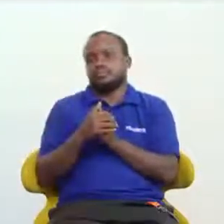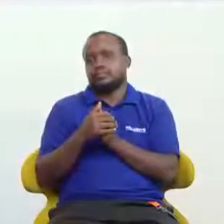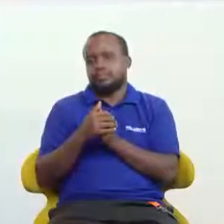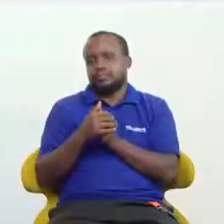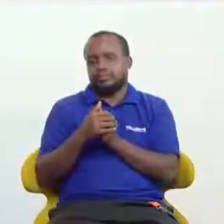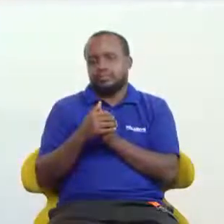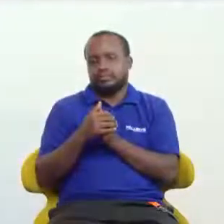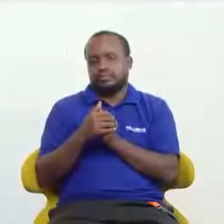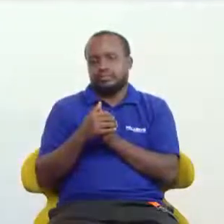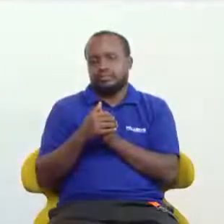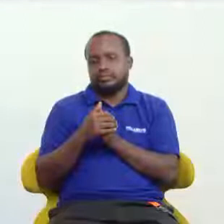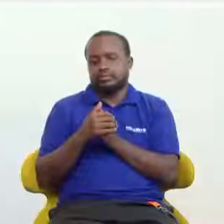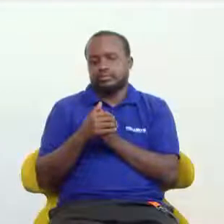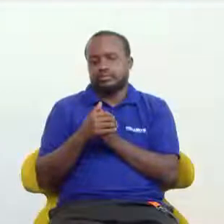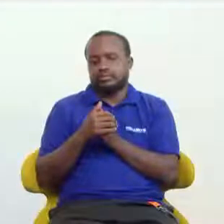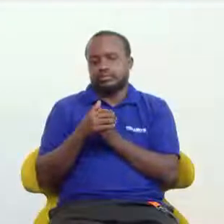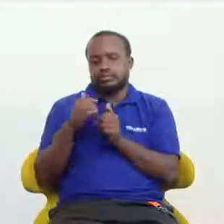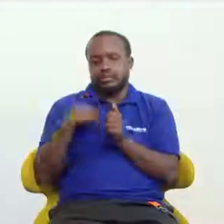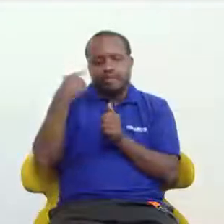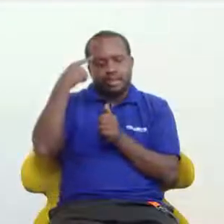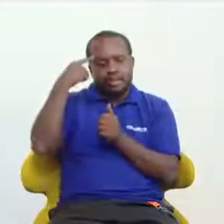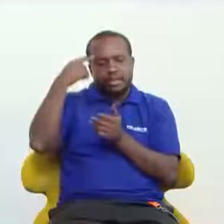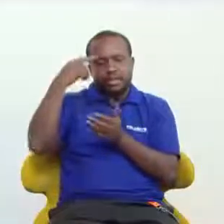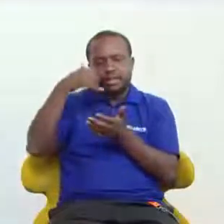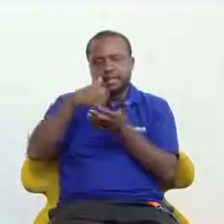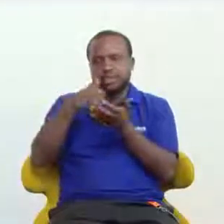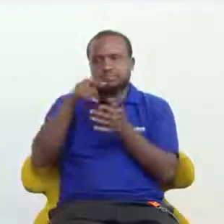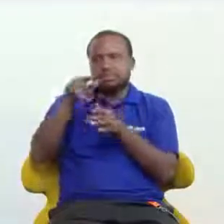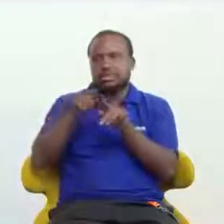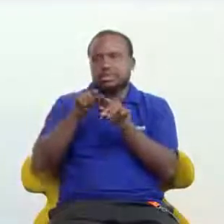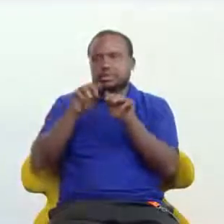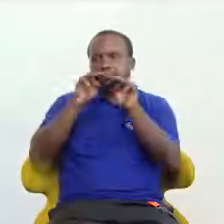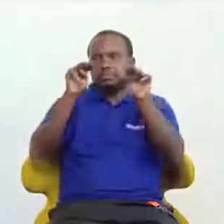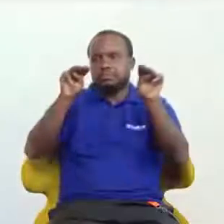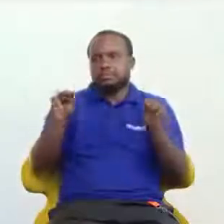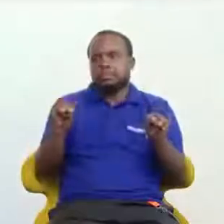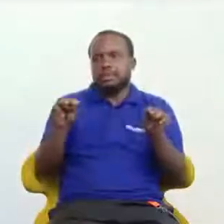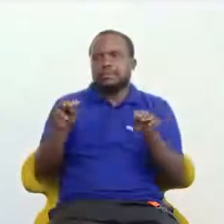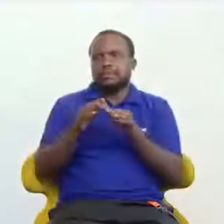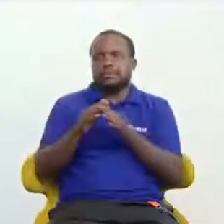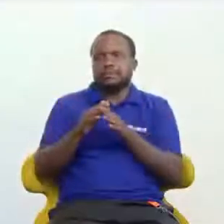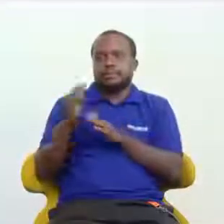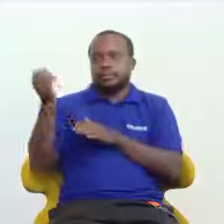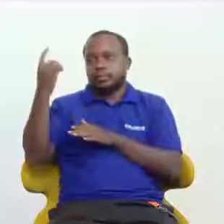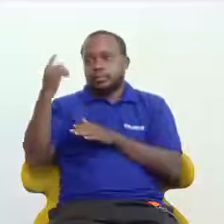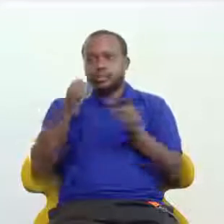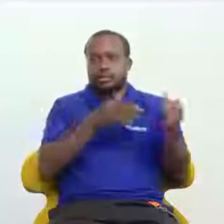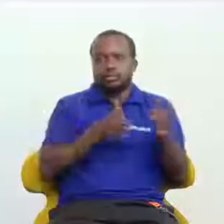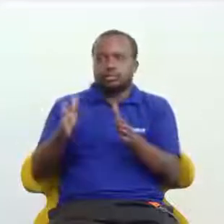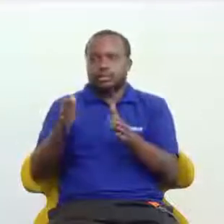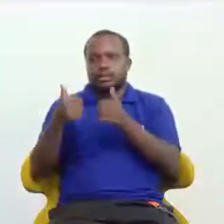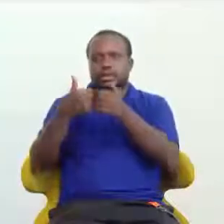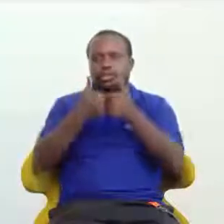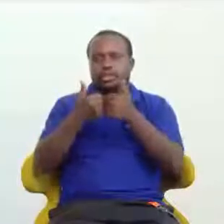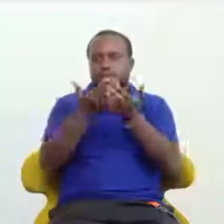Maybe it's me being from Google, but I think about inclusion as like a map. With empathy, you can understand there is an opportunity, there's a challenge